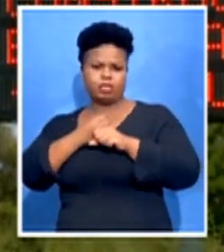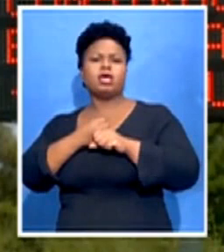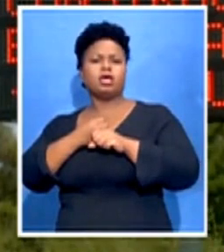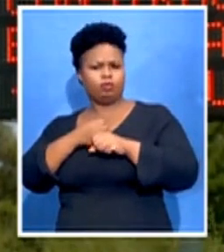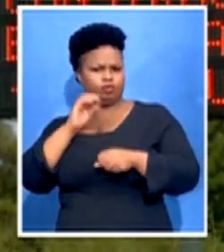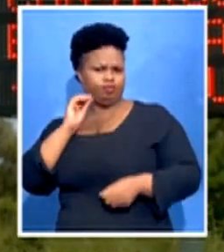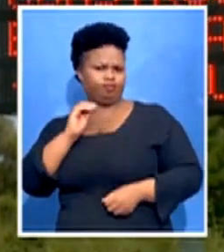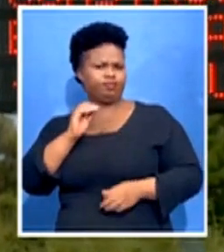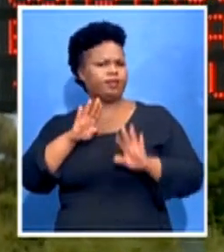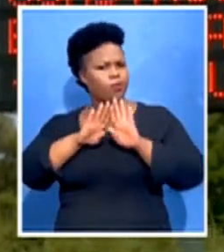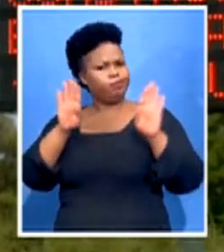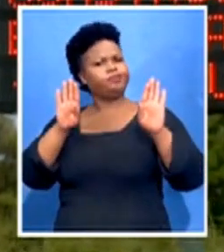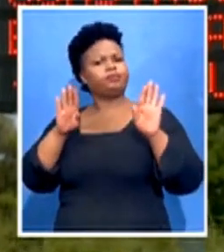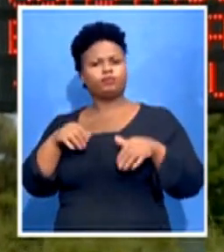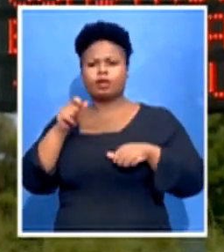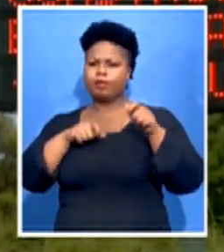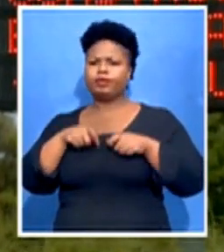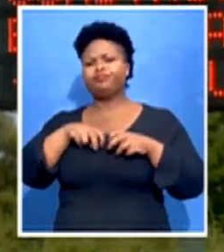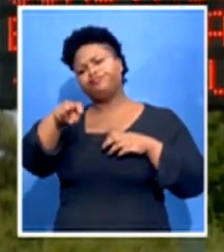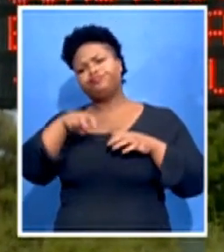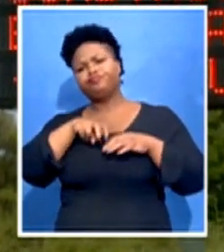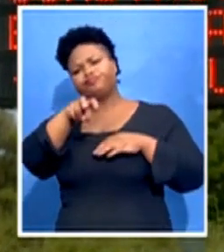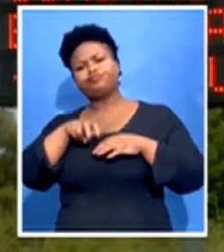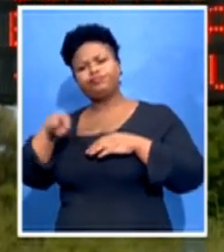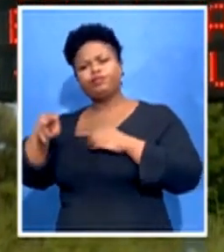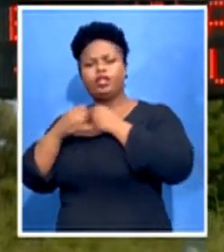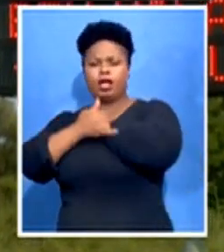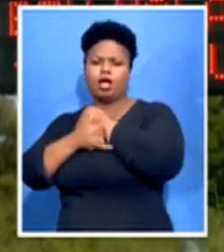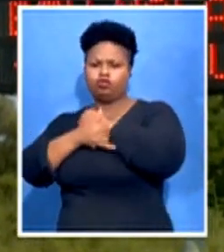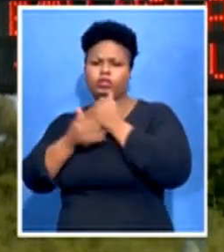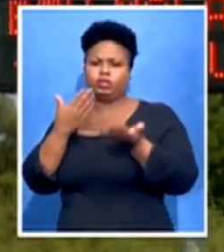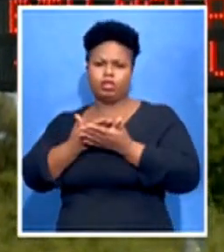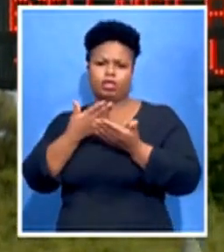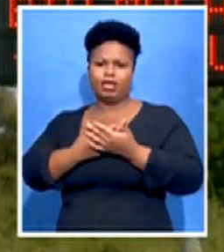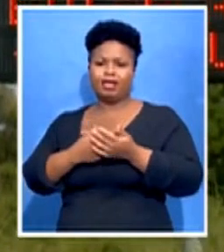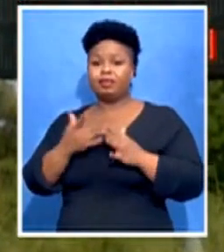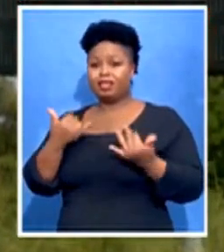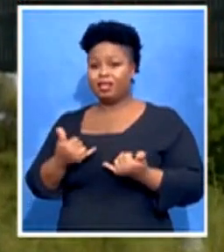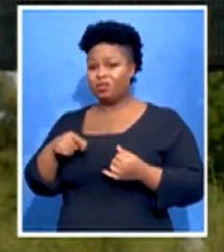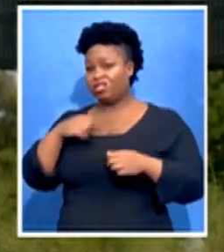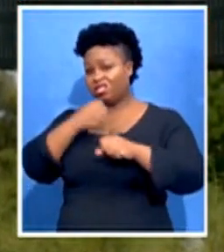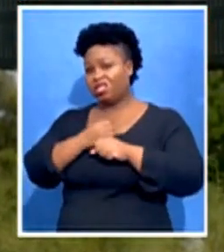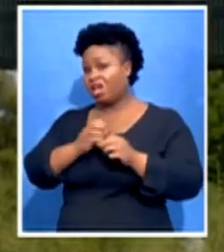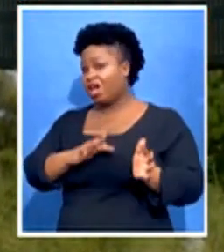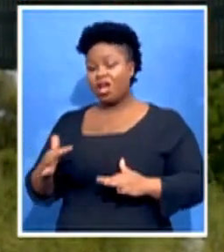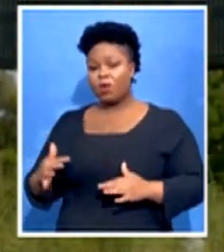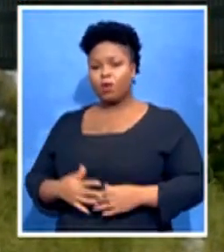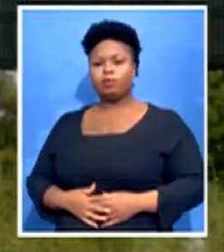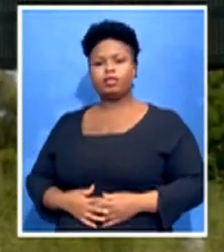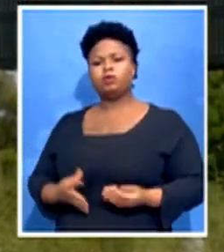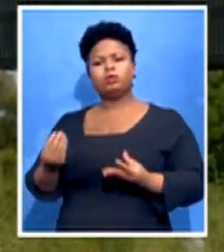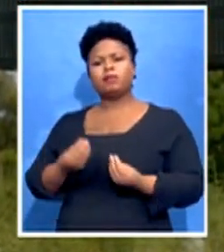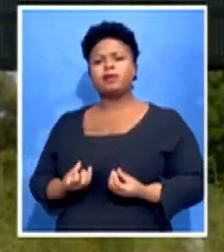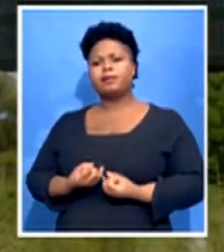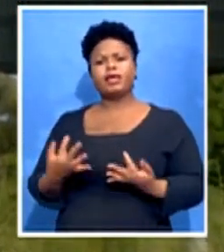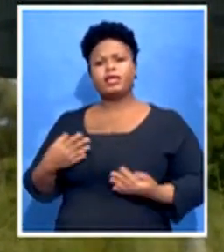travel to other countries. How are we doing this year? In terms of numbers, how many people have been processed, and are we